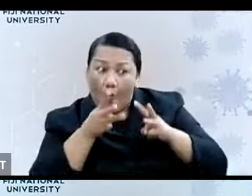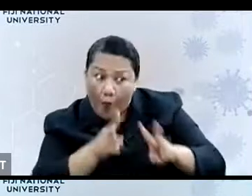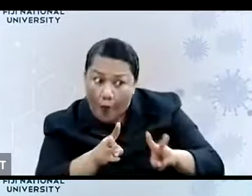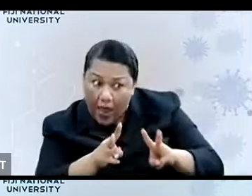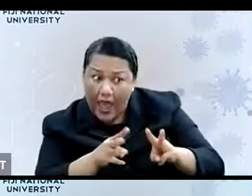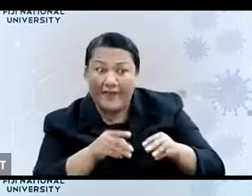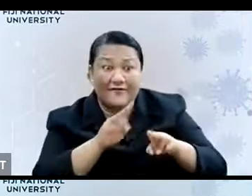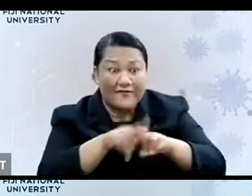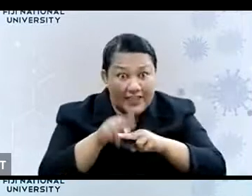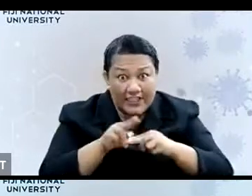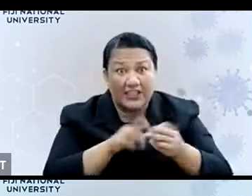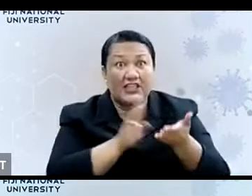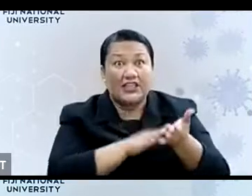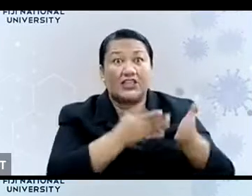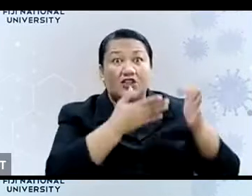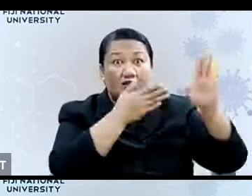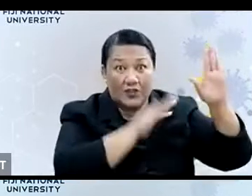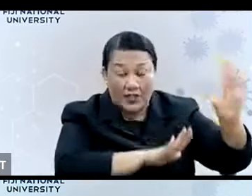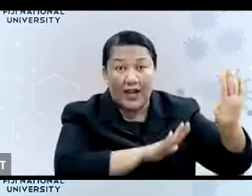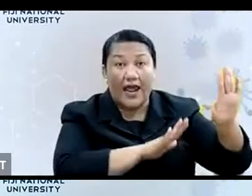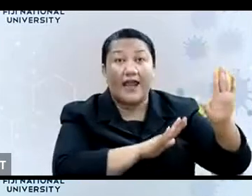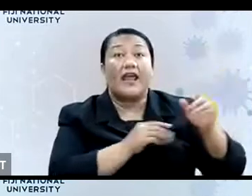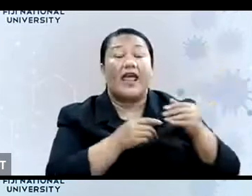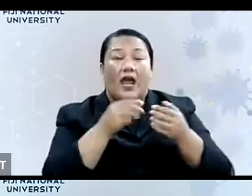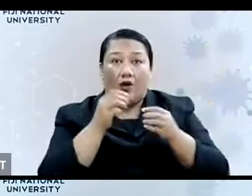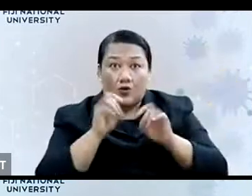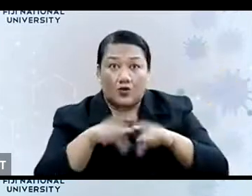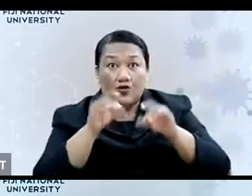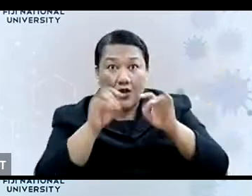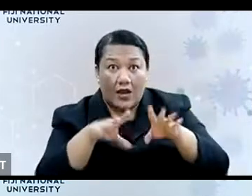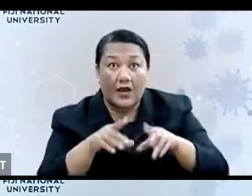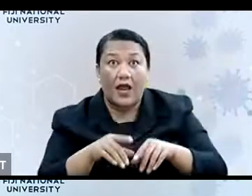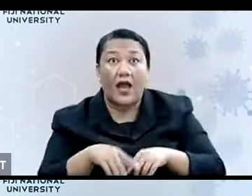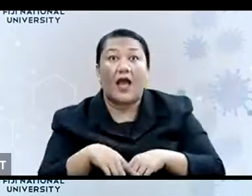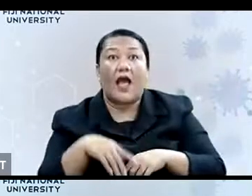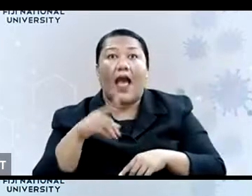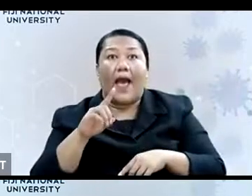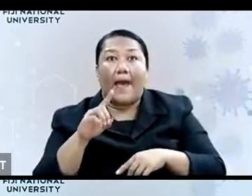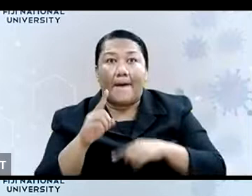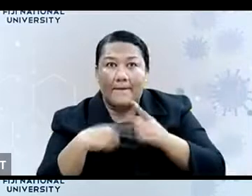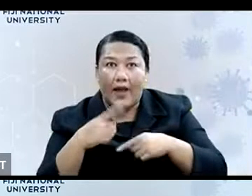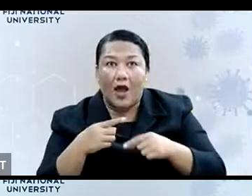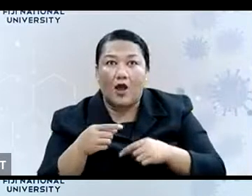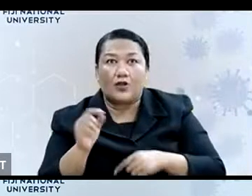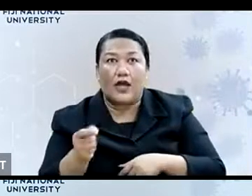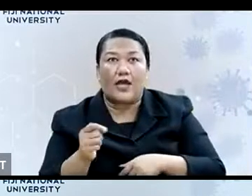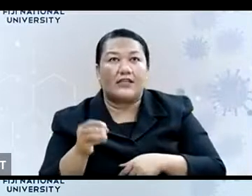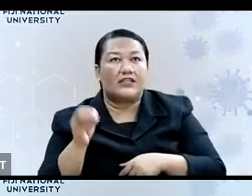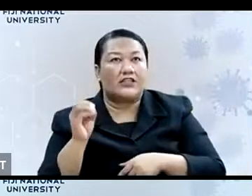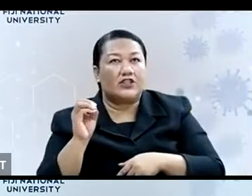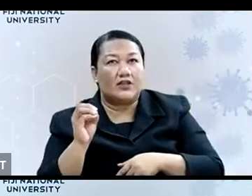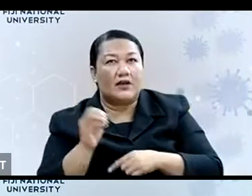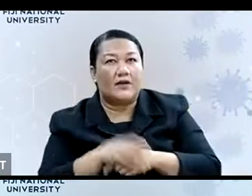Australia, other Pacific countries took of going for zero COVID, essentially trying to keep the virus out